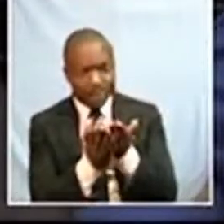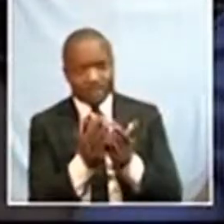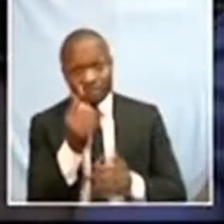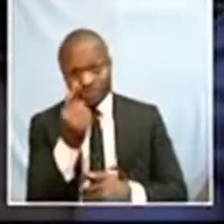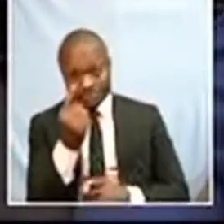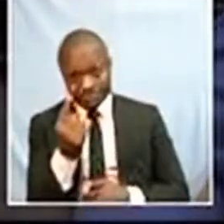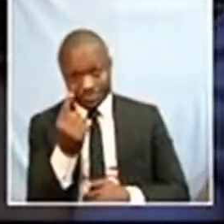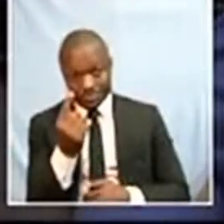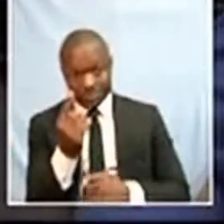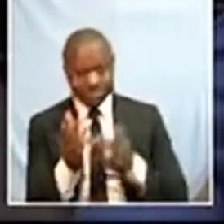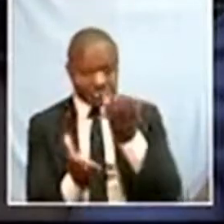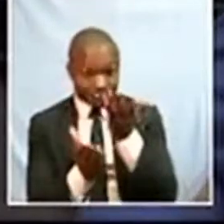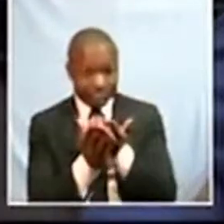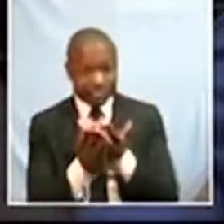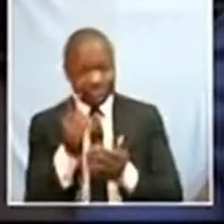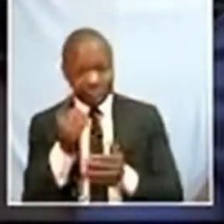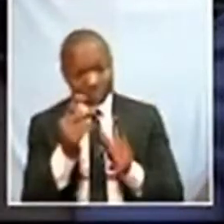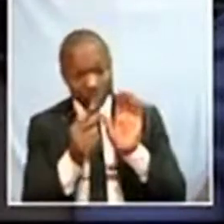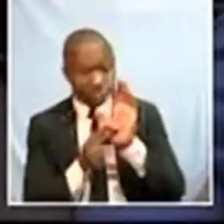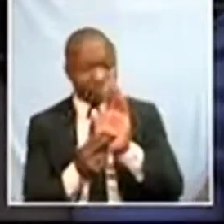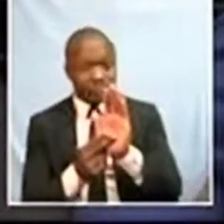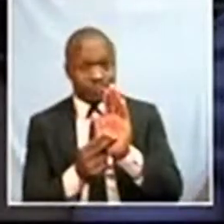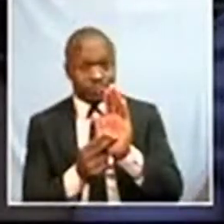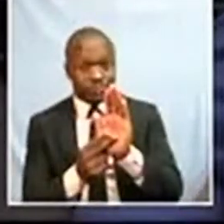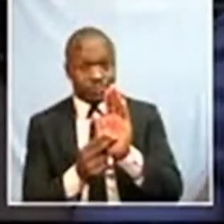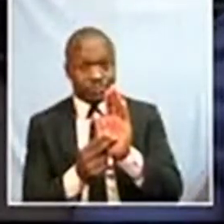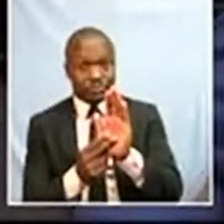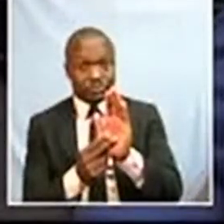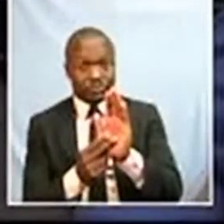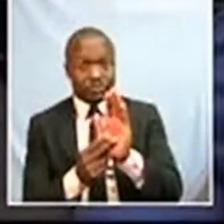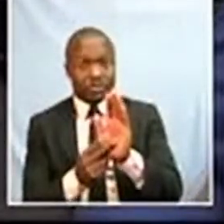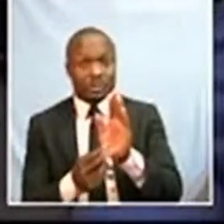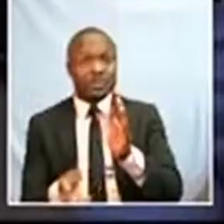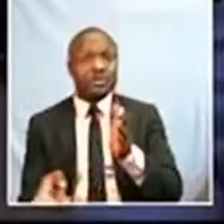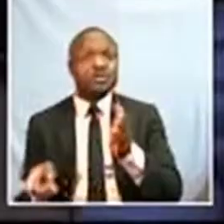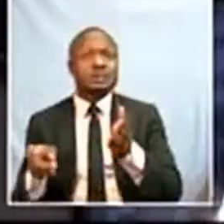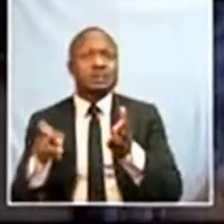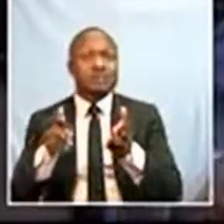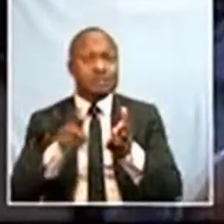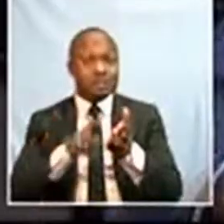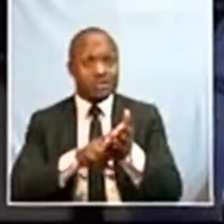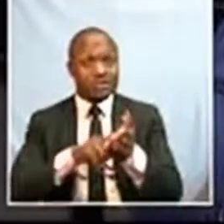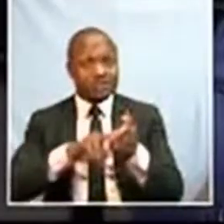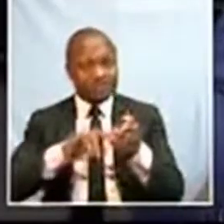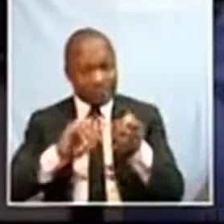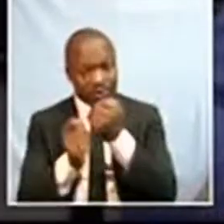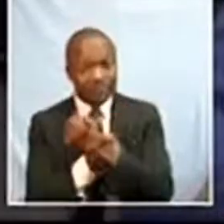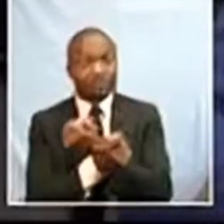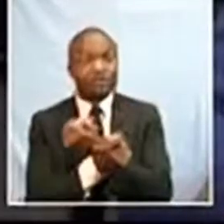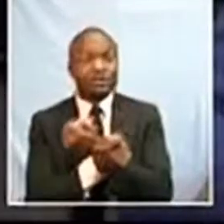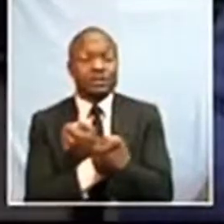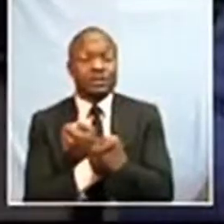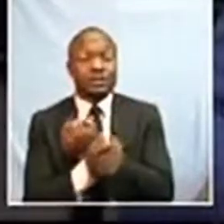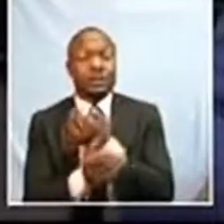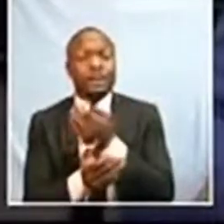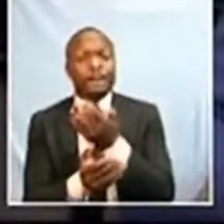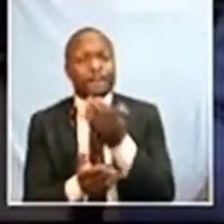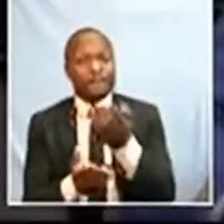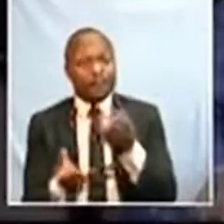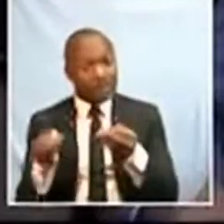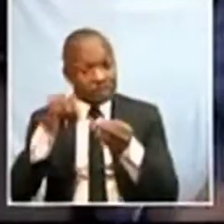1, Appendix 1, Chair, shows the reevaluated. In the addendum that we